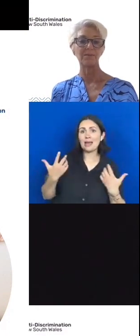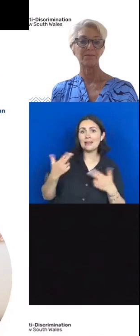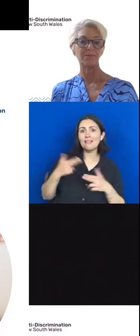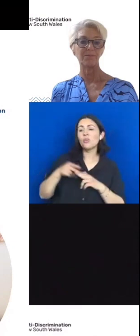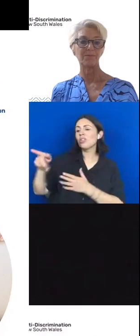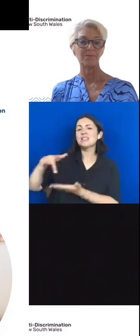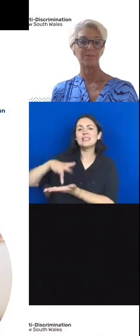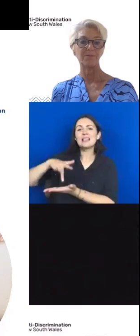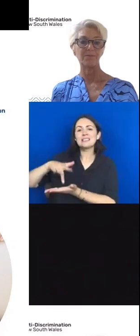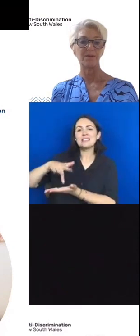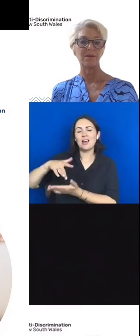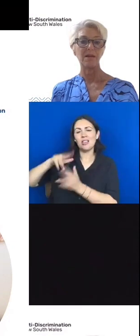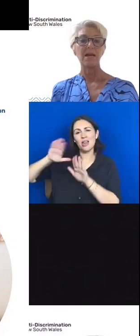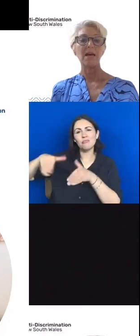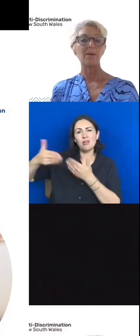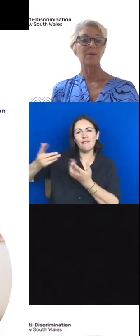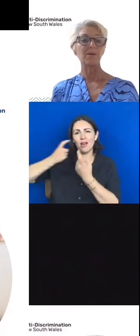care.